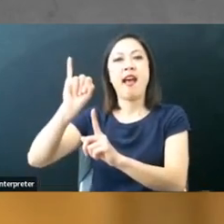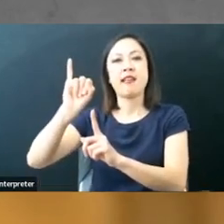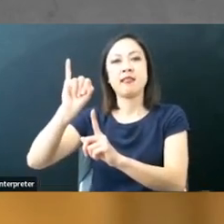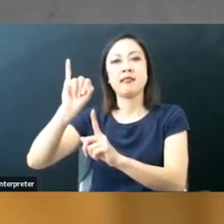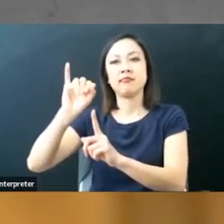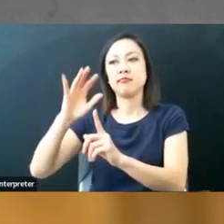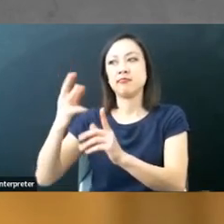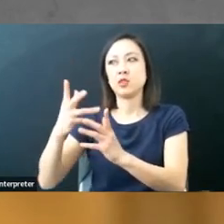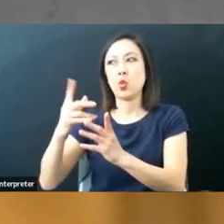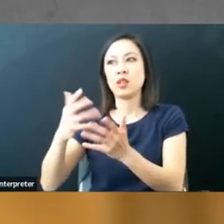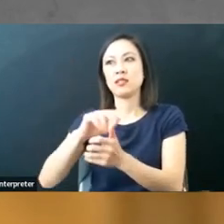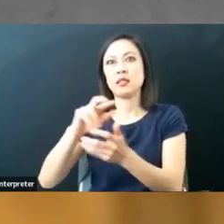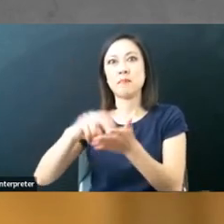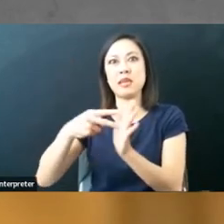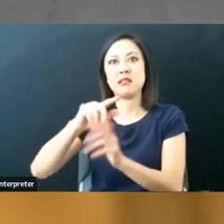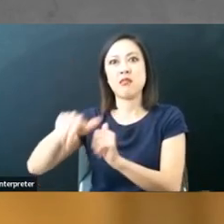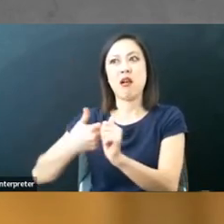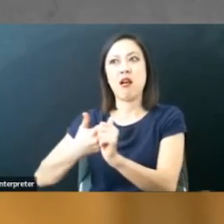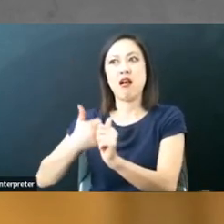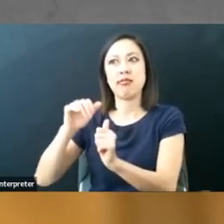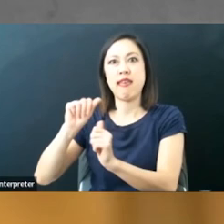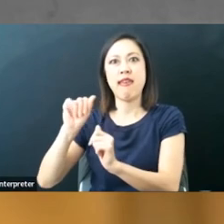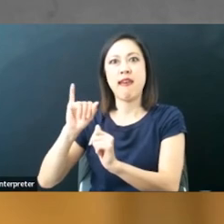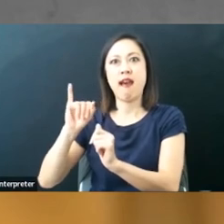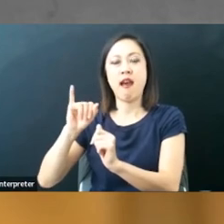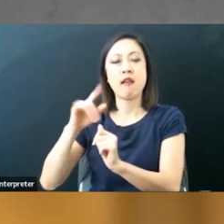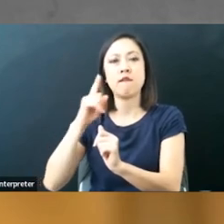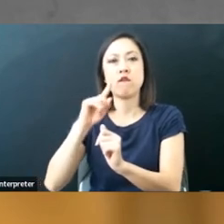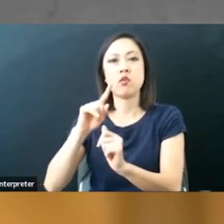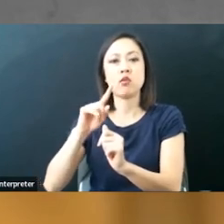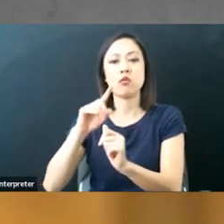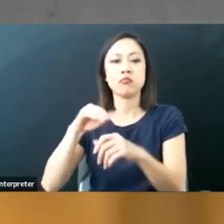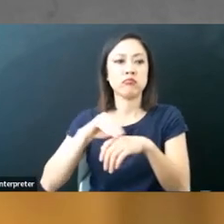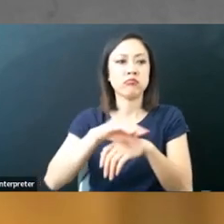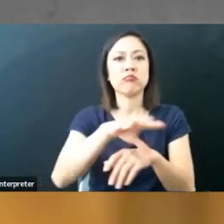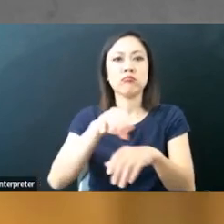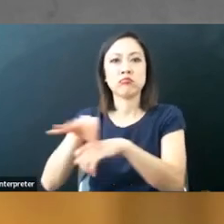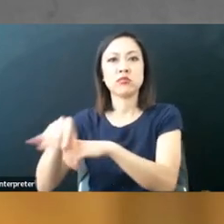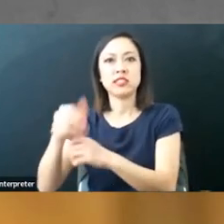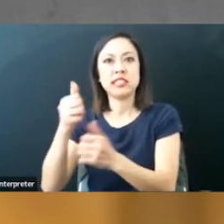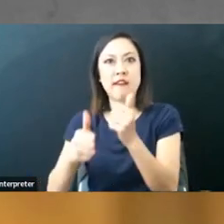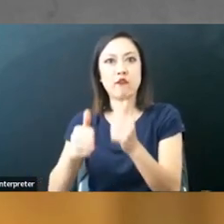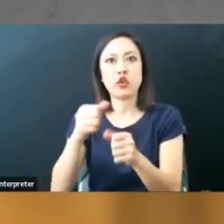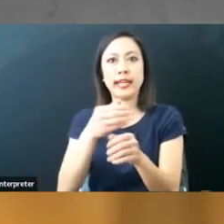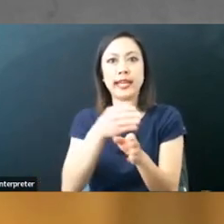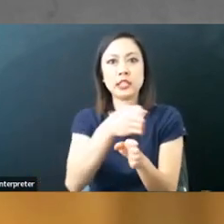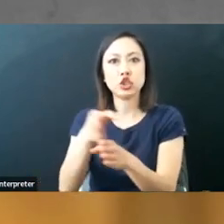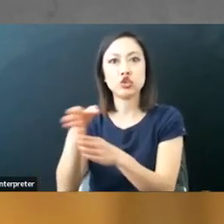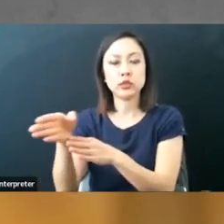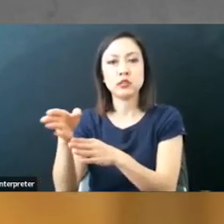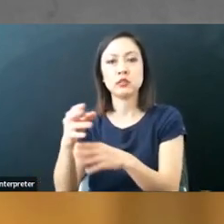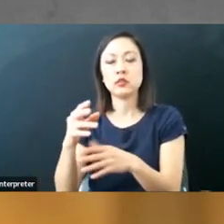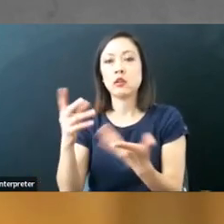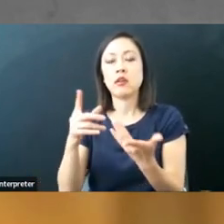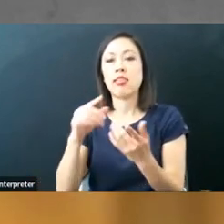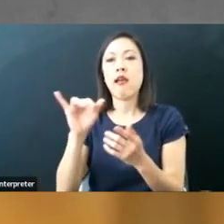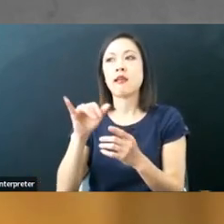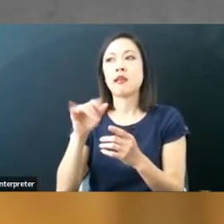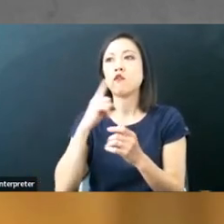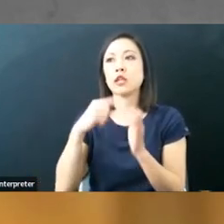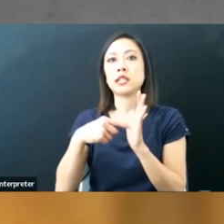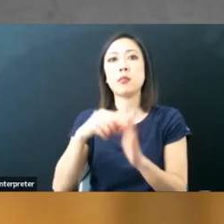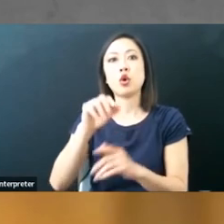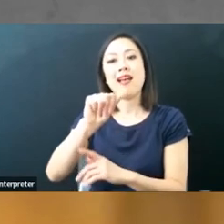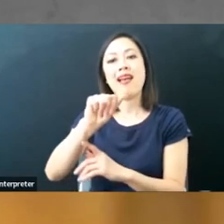industry. And, you know, if there are areas, for example, around accessibility that